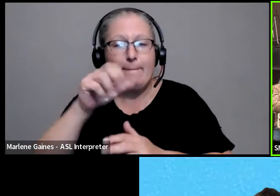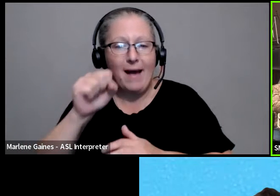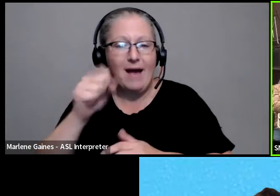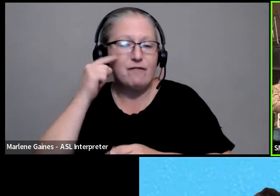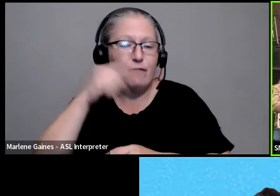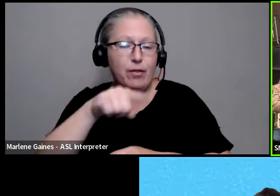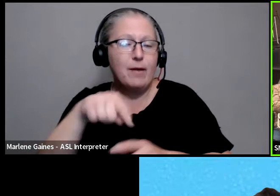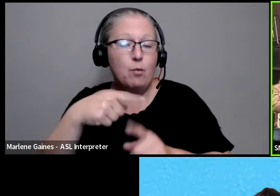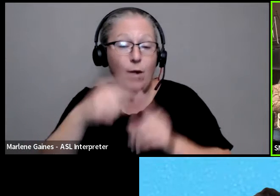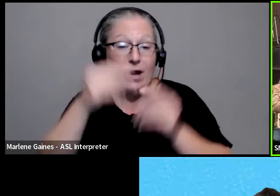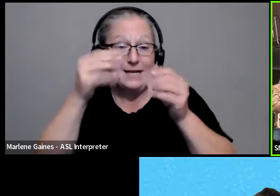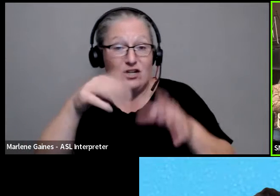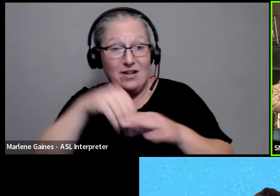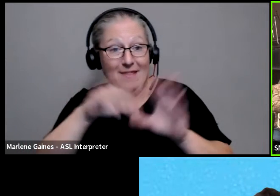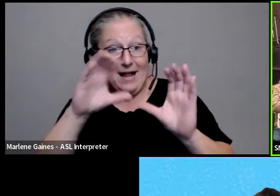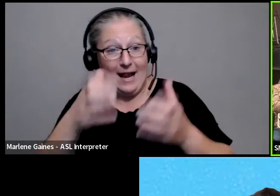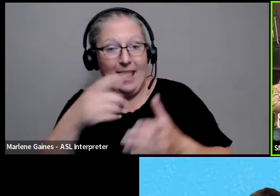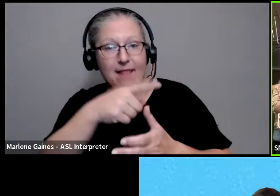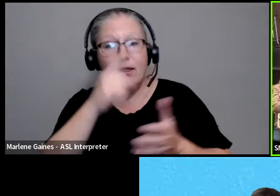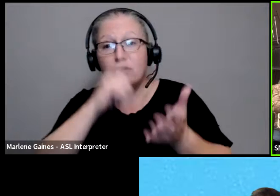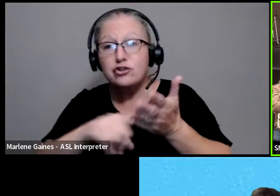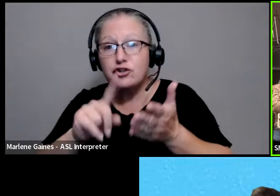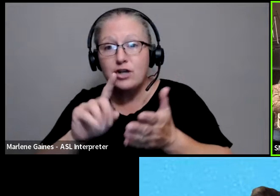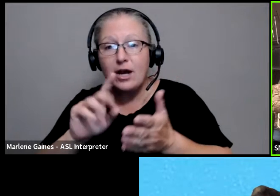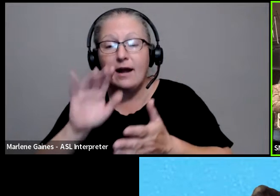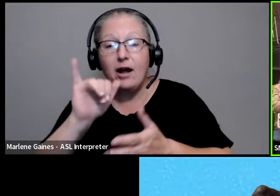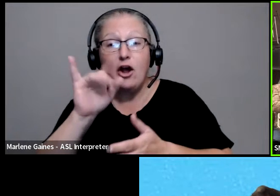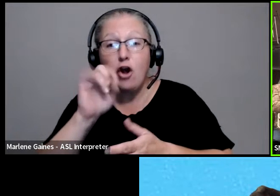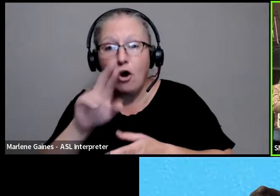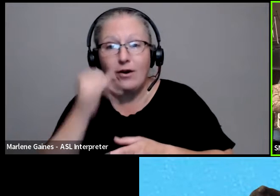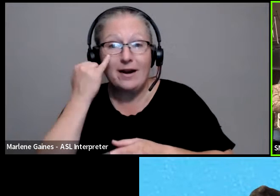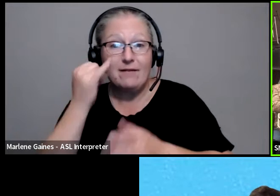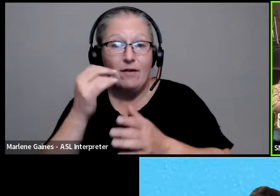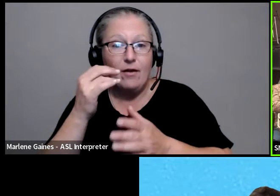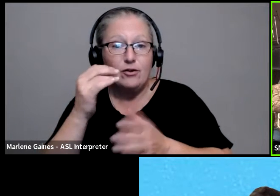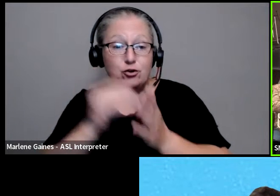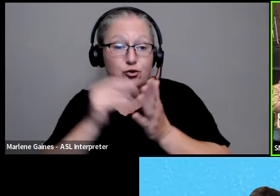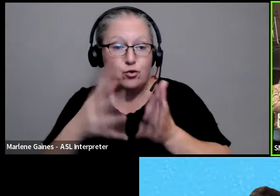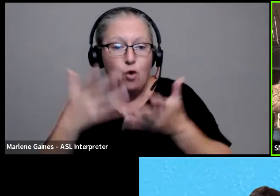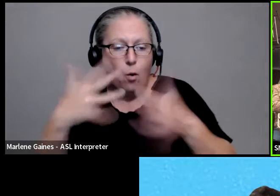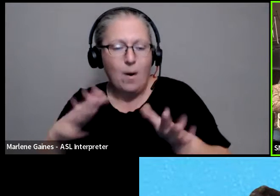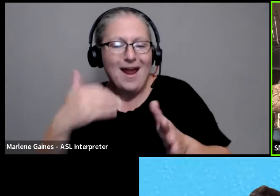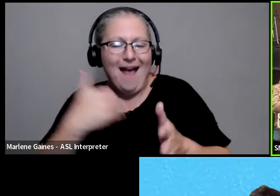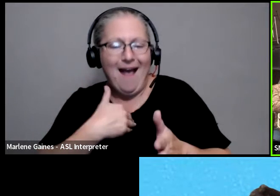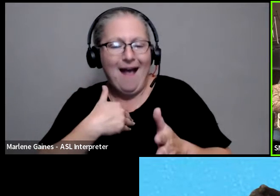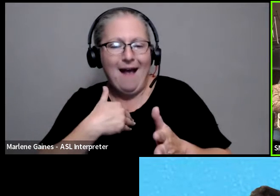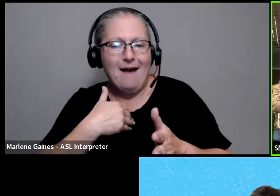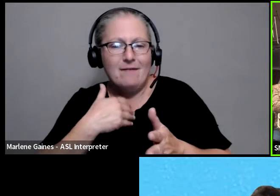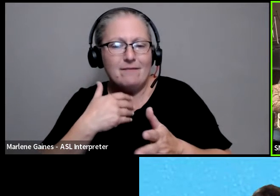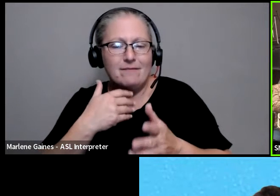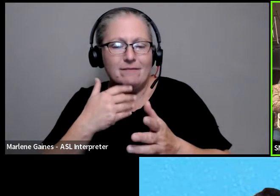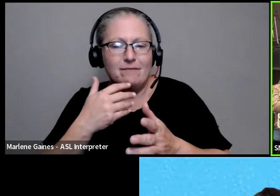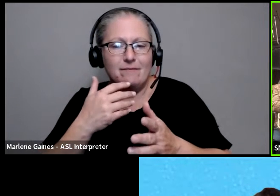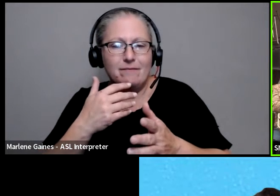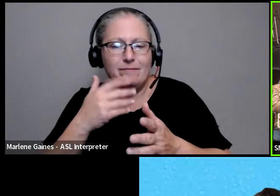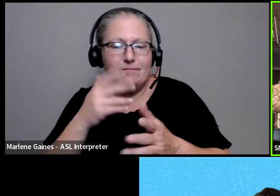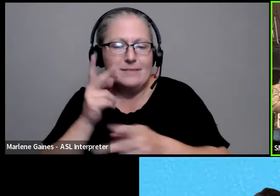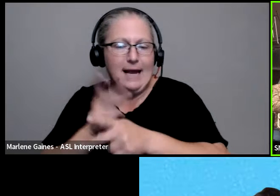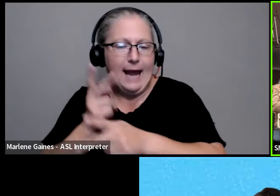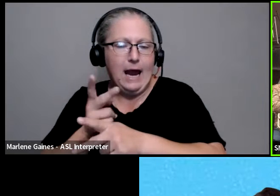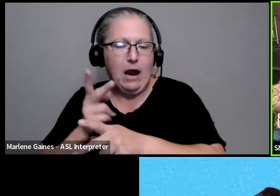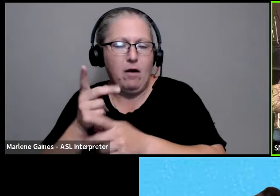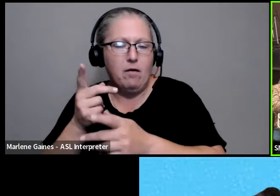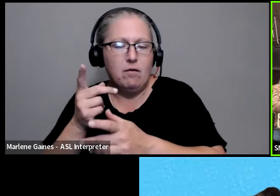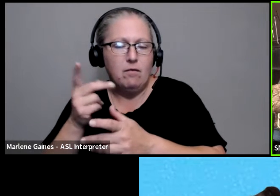are in classrooms, they do a yonder check. A student already has taken care of their business